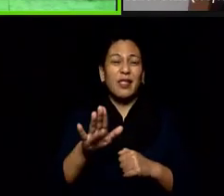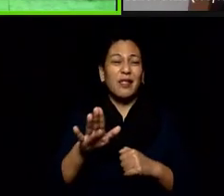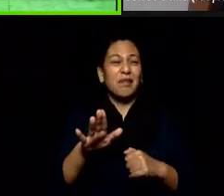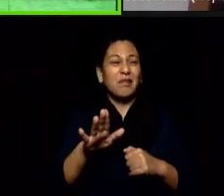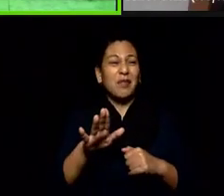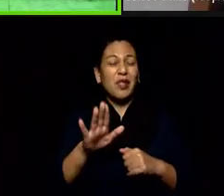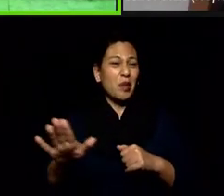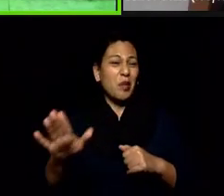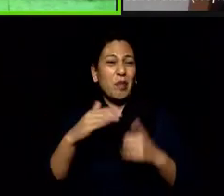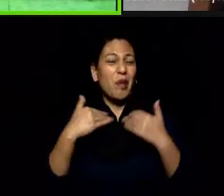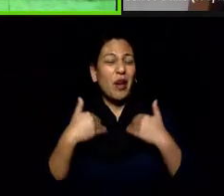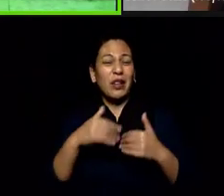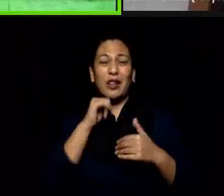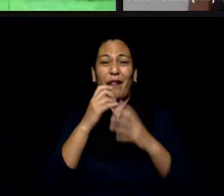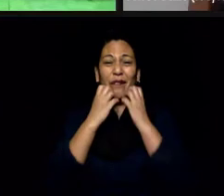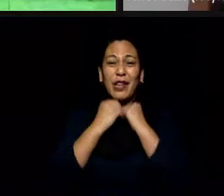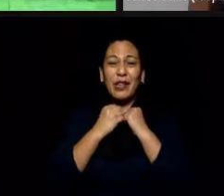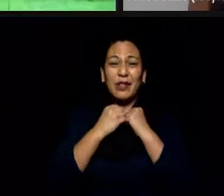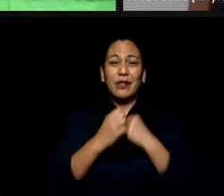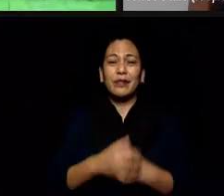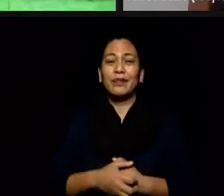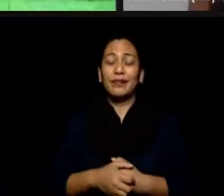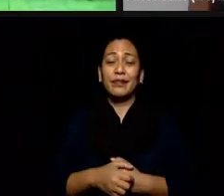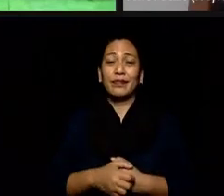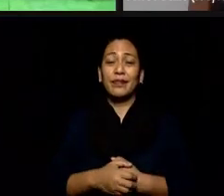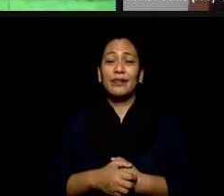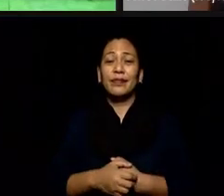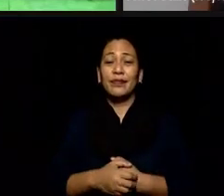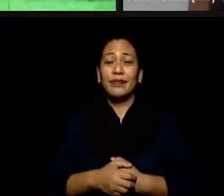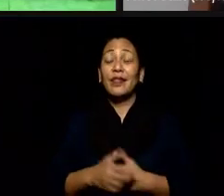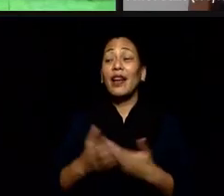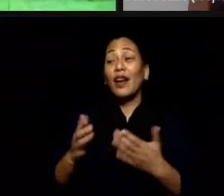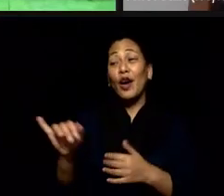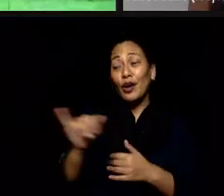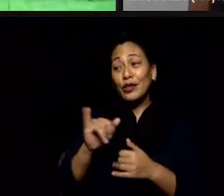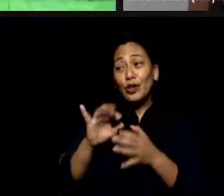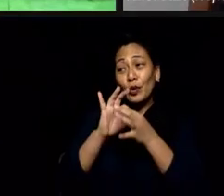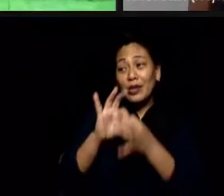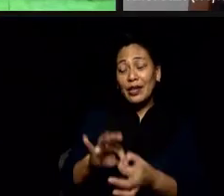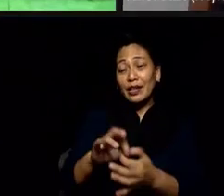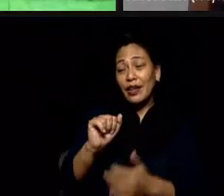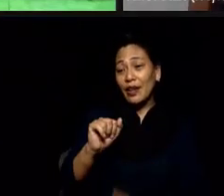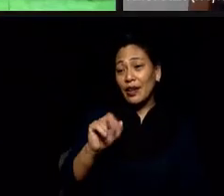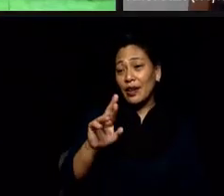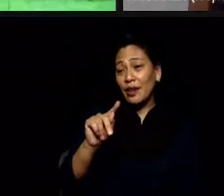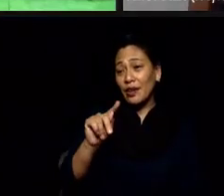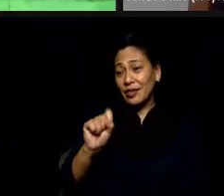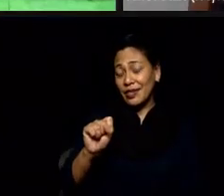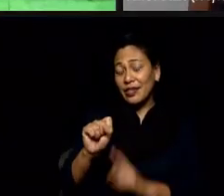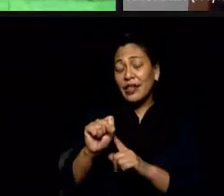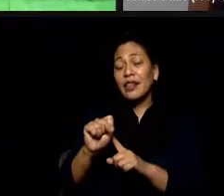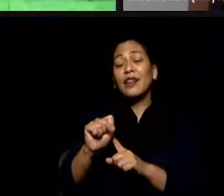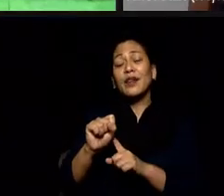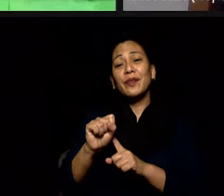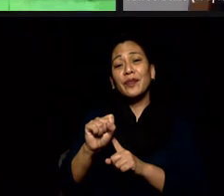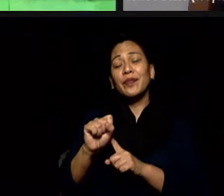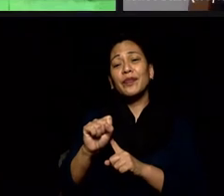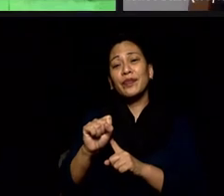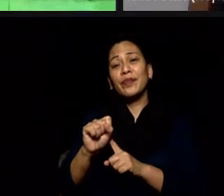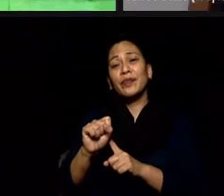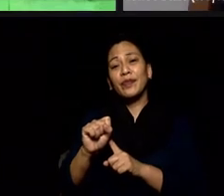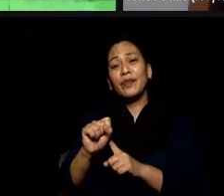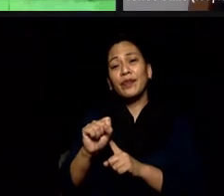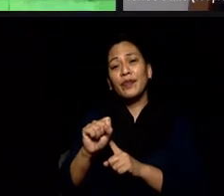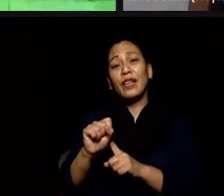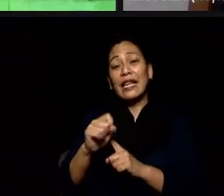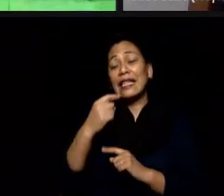devalued. And so, well, and then to tie to the arts, that we're talking about the